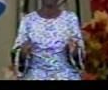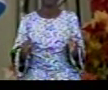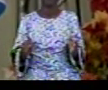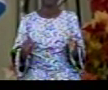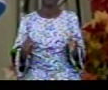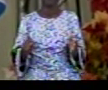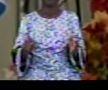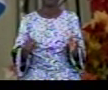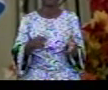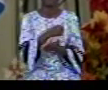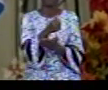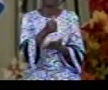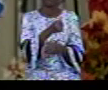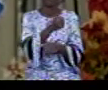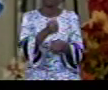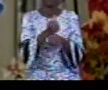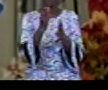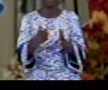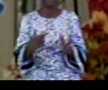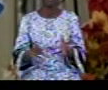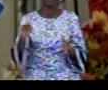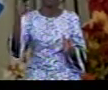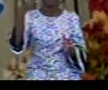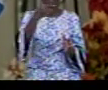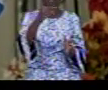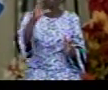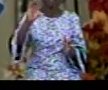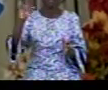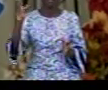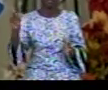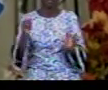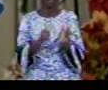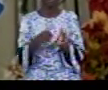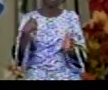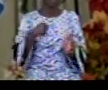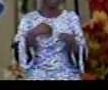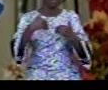Pastor Dr. W.F. Kumuyi in our state.